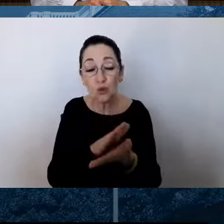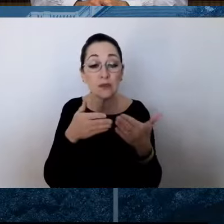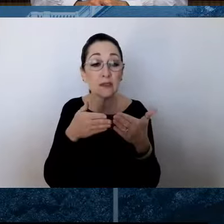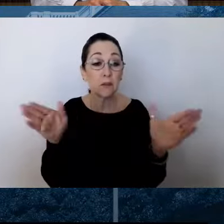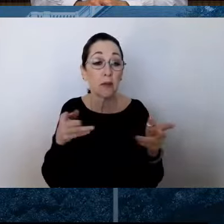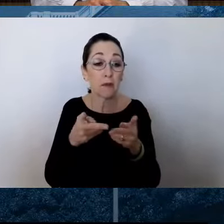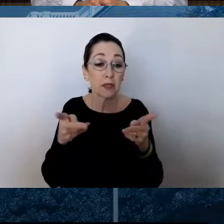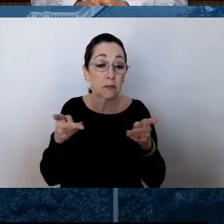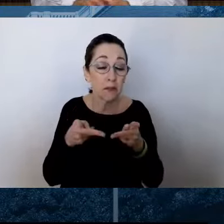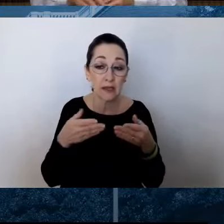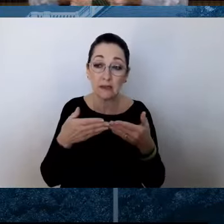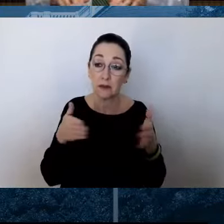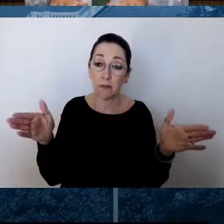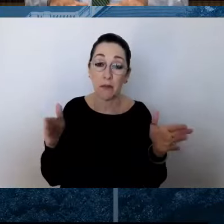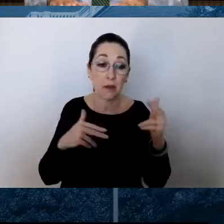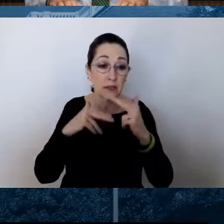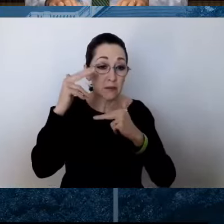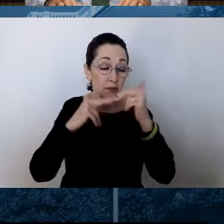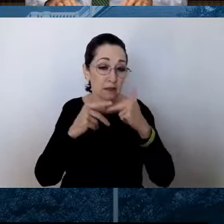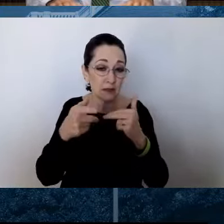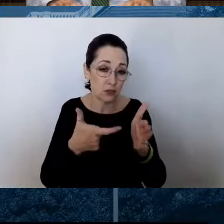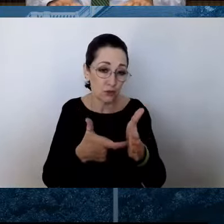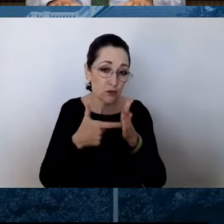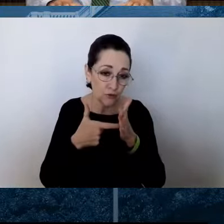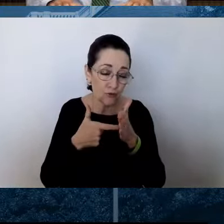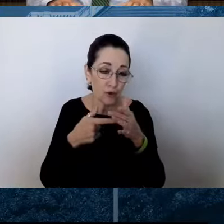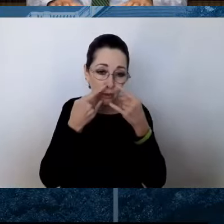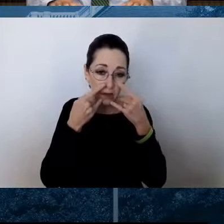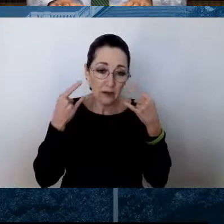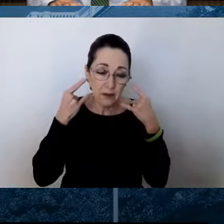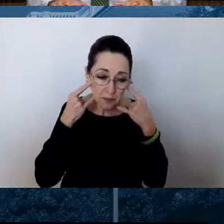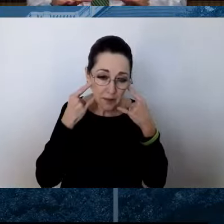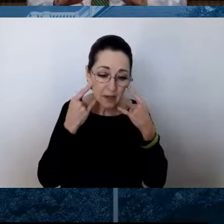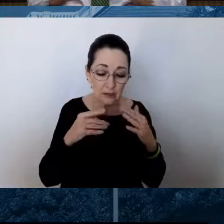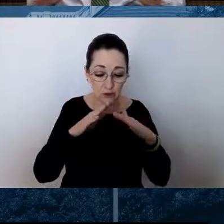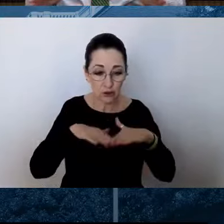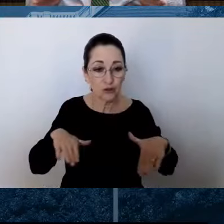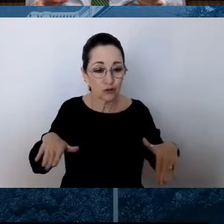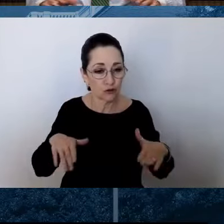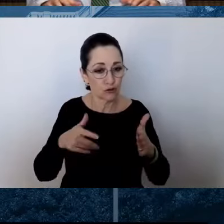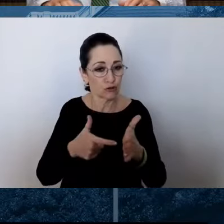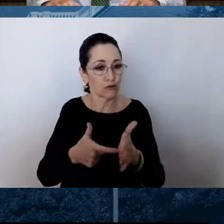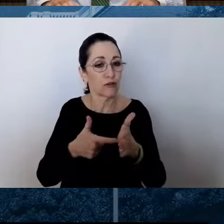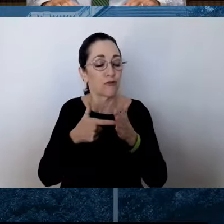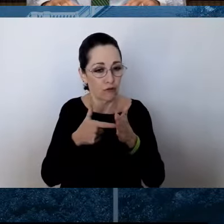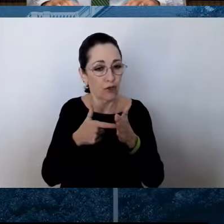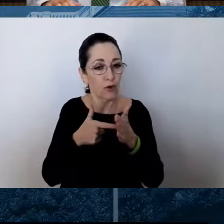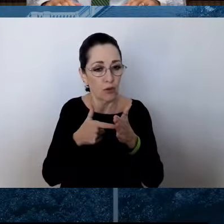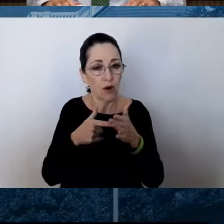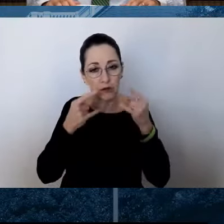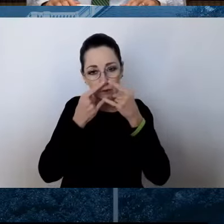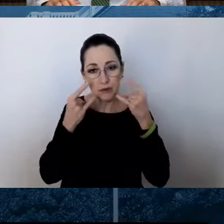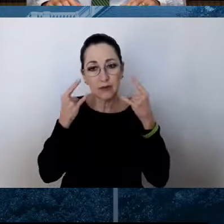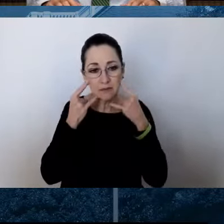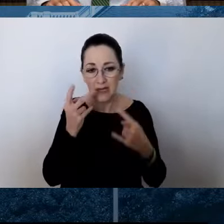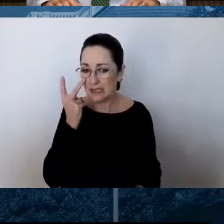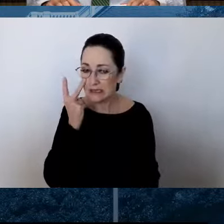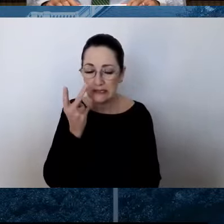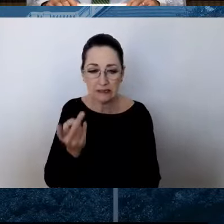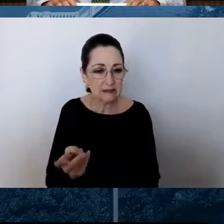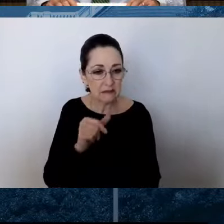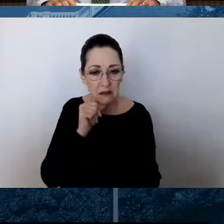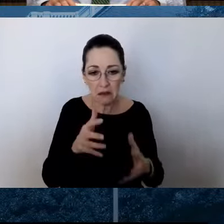public buildings, you're required to wear a mask, or children in schools are required to wear a mask, and we see very little spread there in